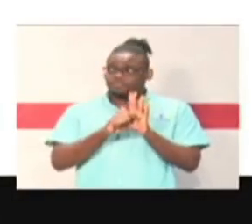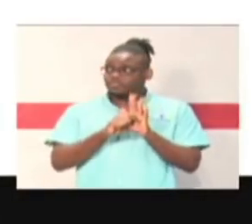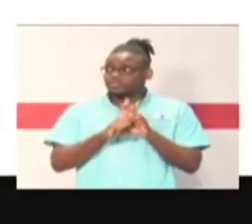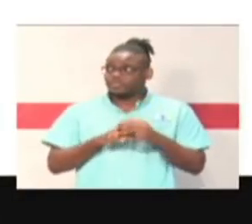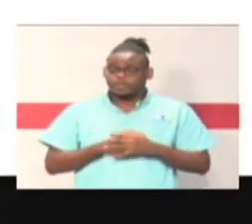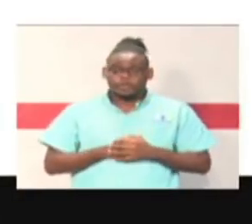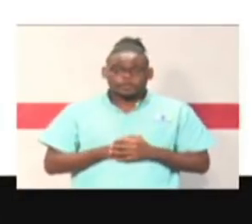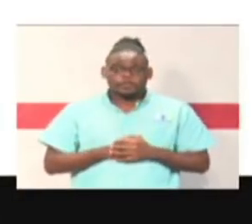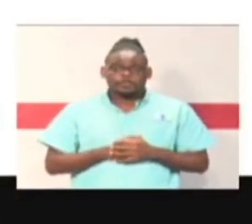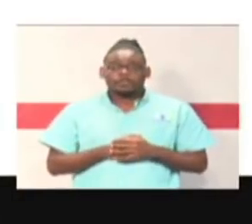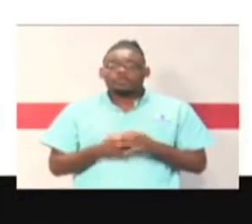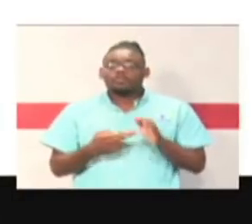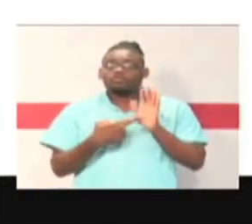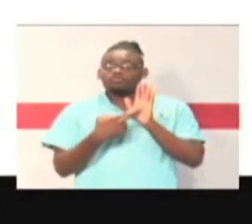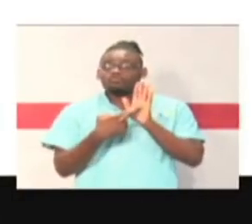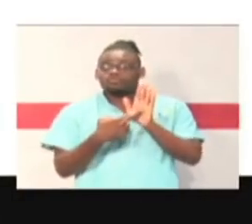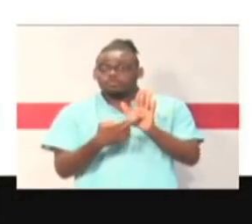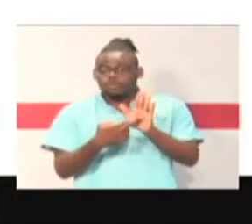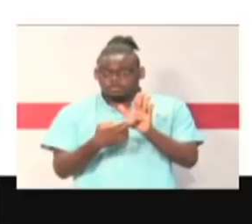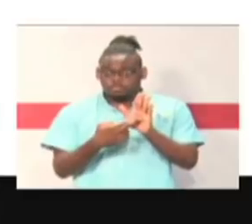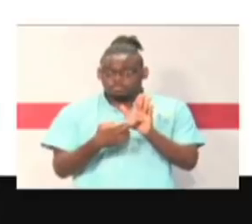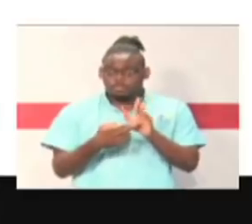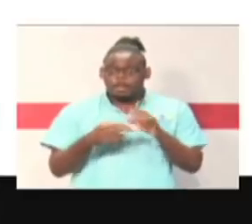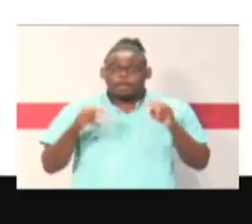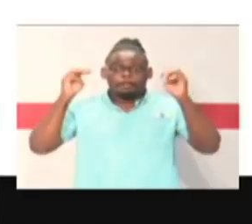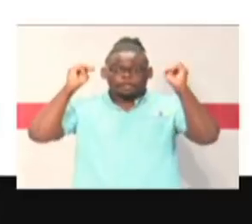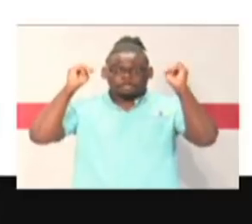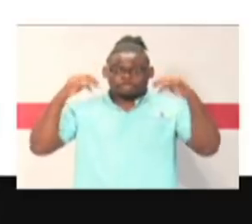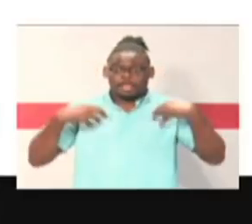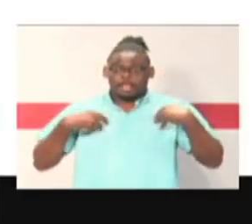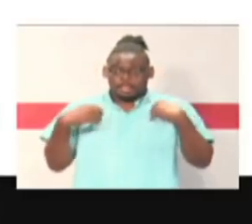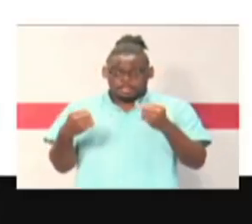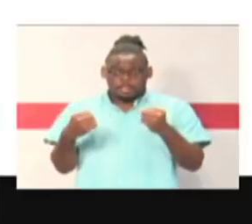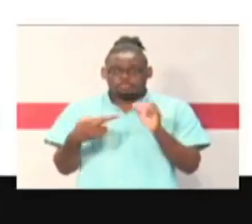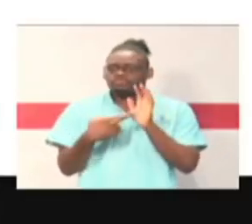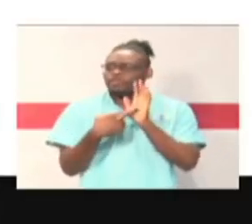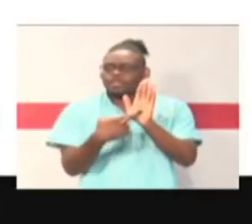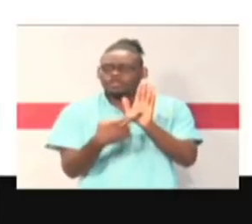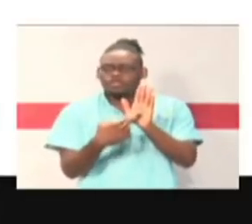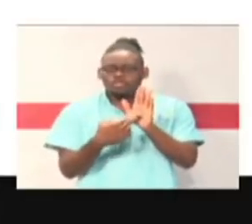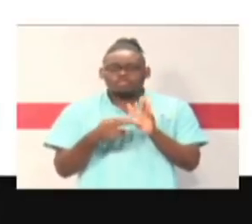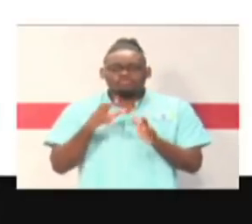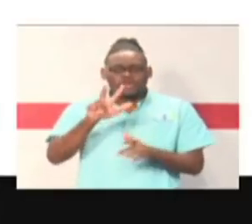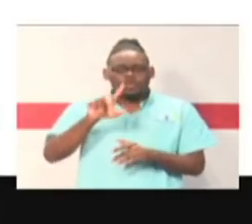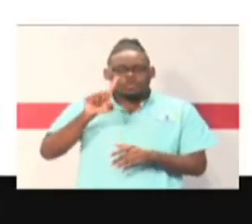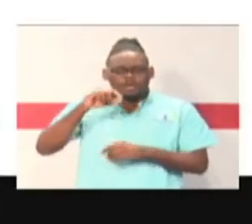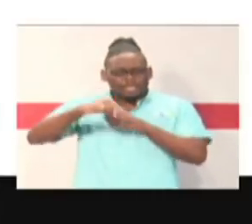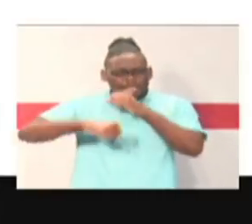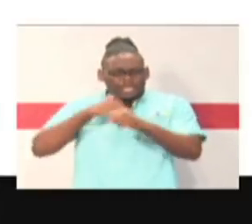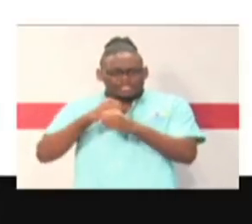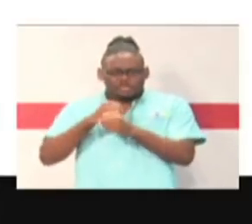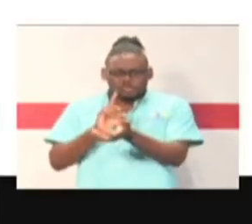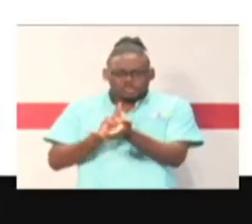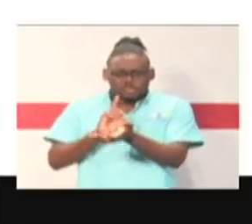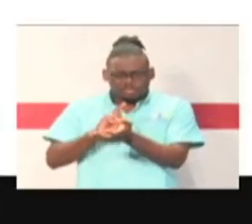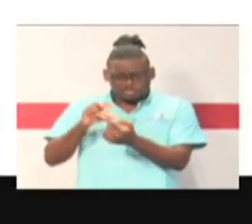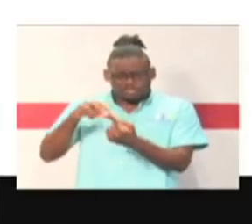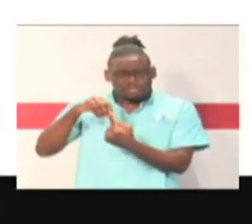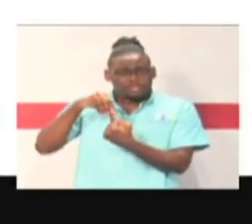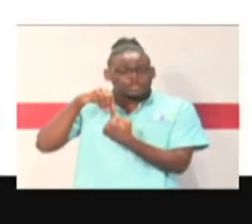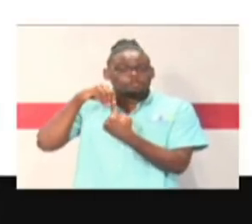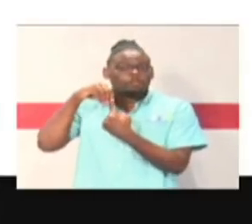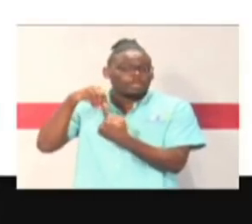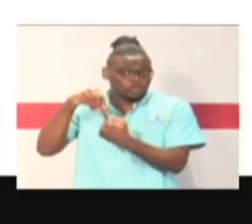the Ministry of Health. I'm a medical doctor for the past 31 years and a specialist in obstetrics and gynecology as well